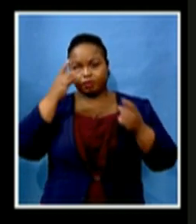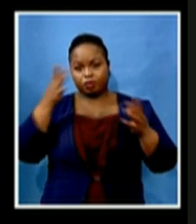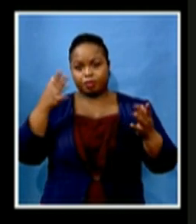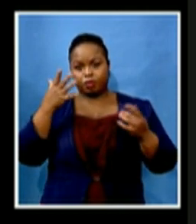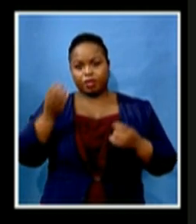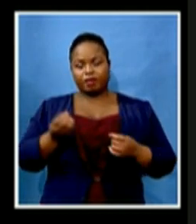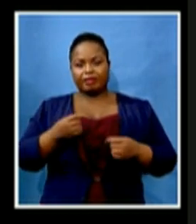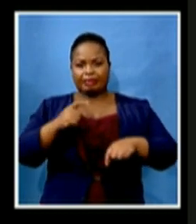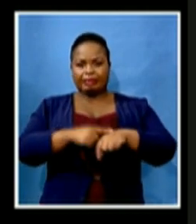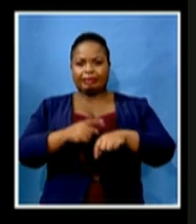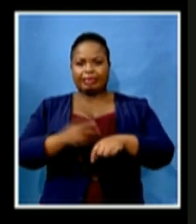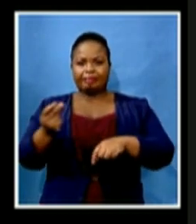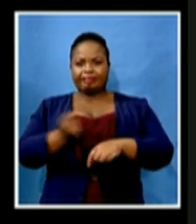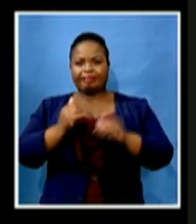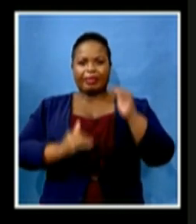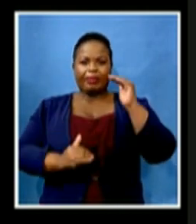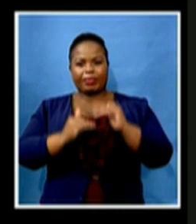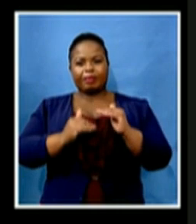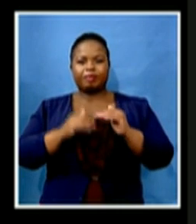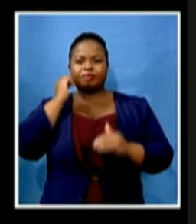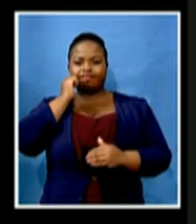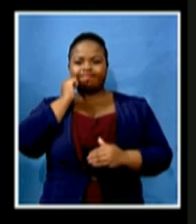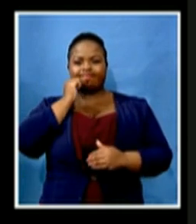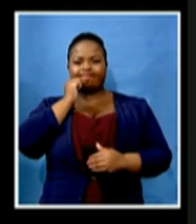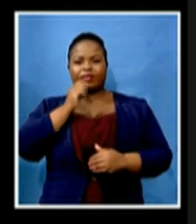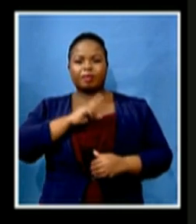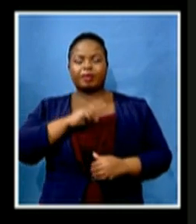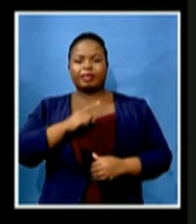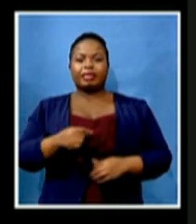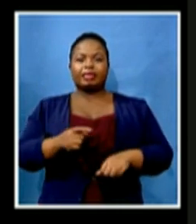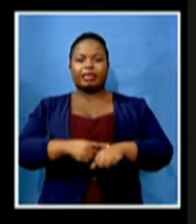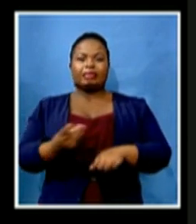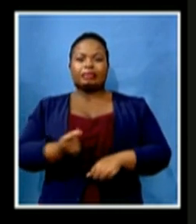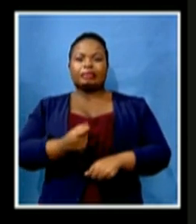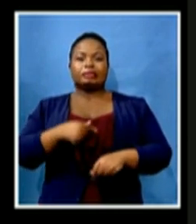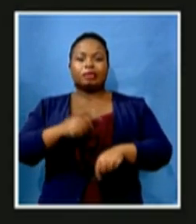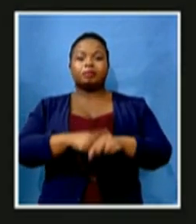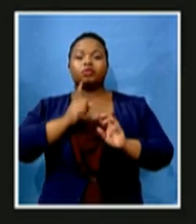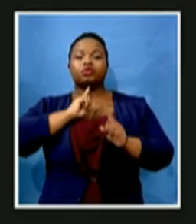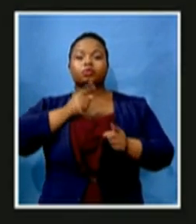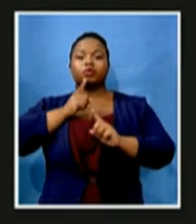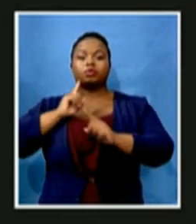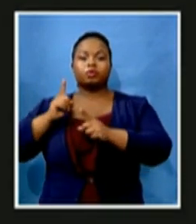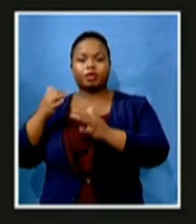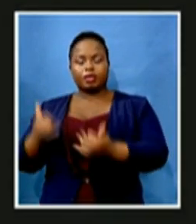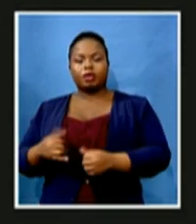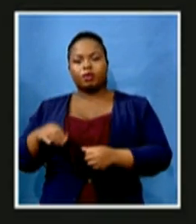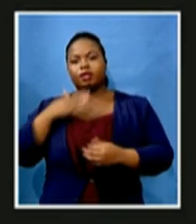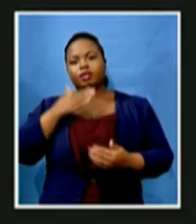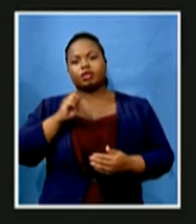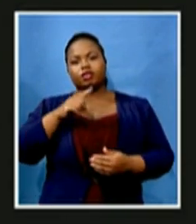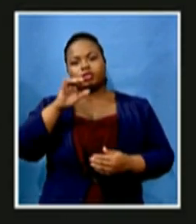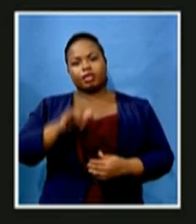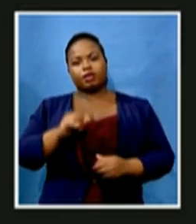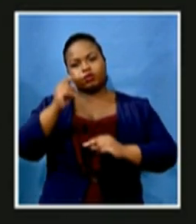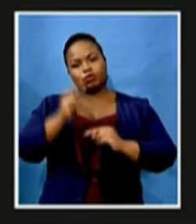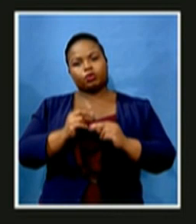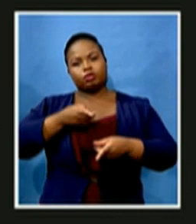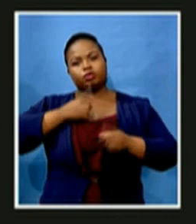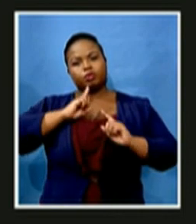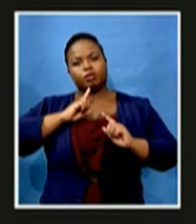this, but if we can just quickly go through the answers, and thank you very much, Ashley, for keeping your answer brief. Barry Child, if I can ask you if you have